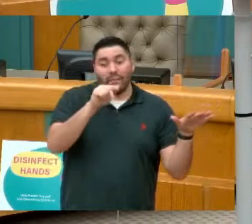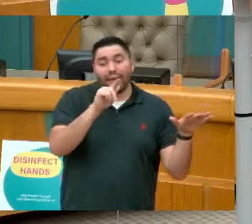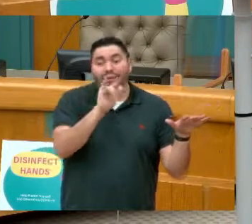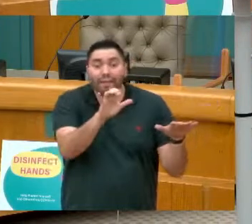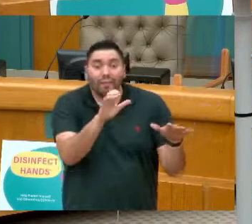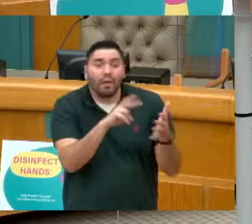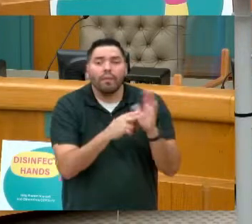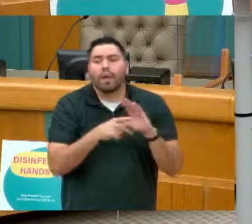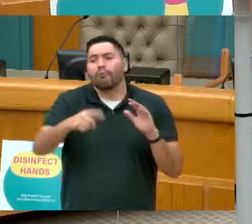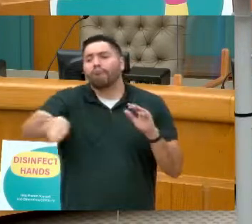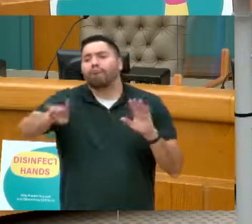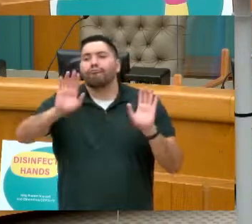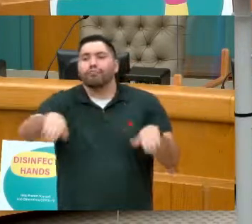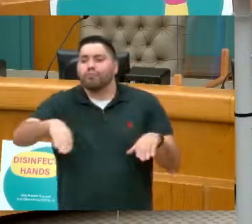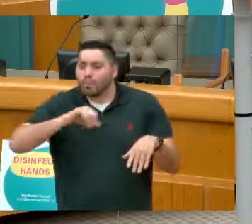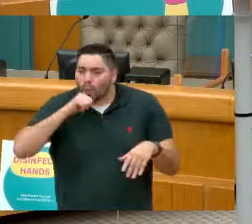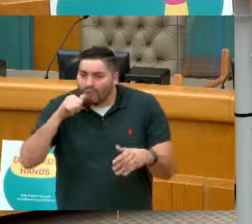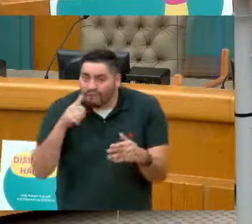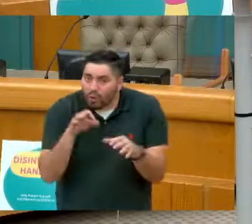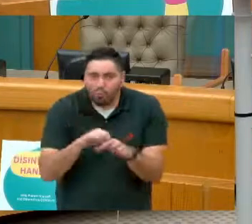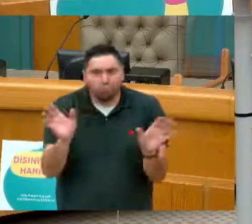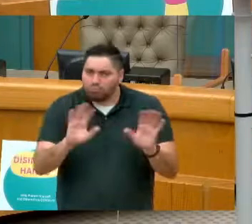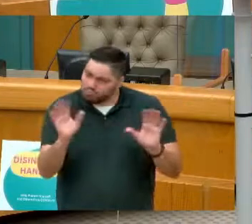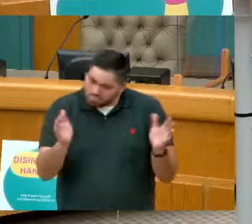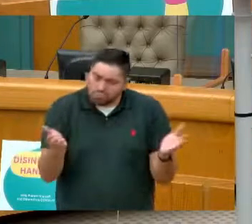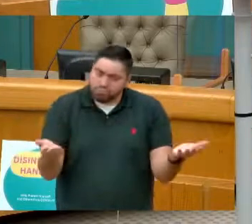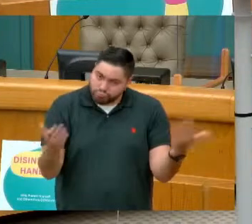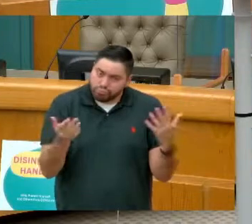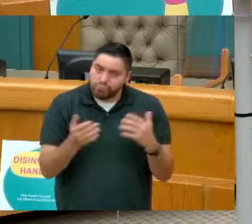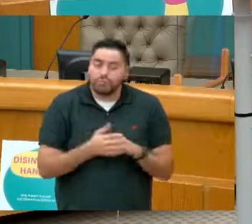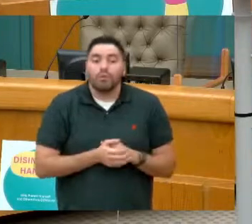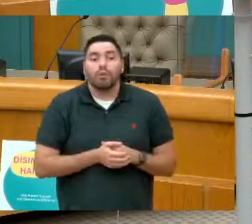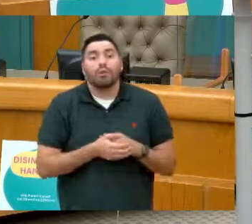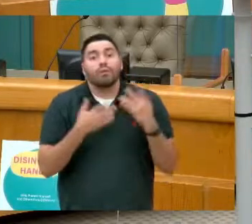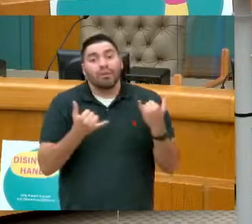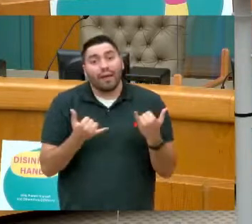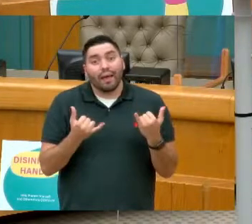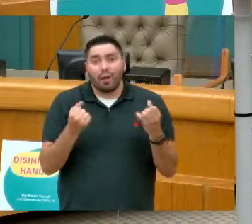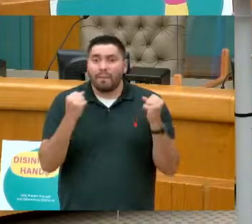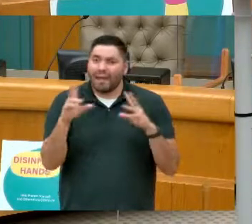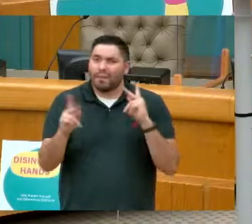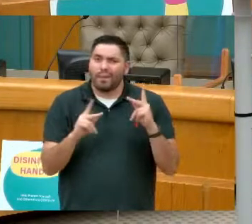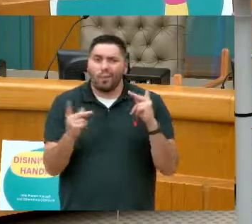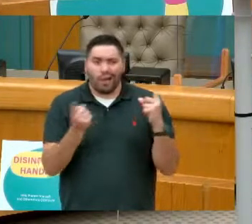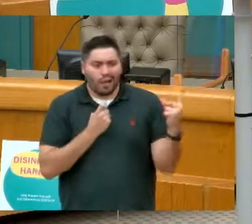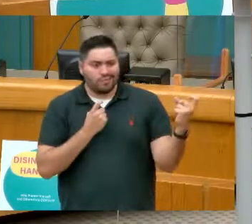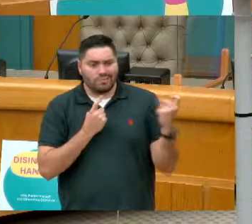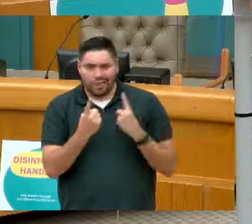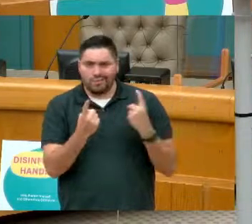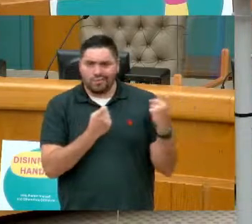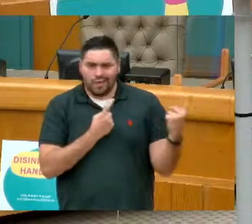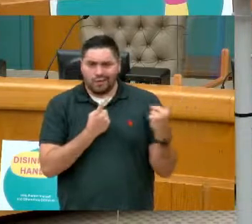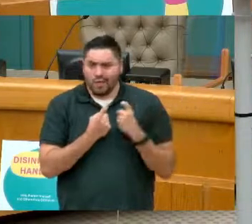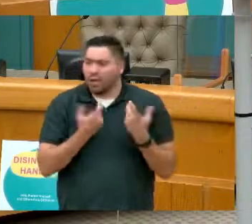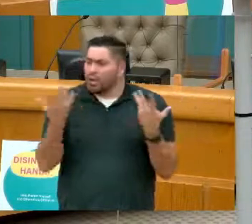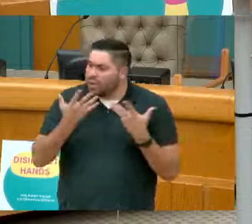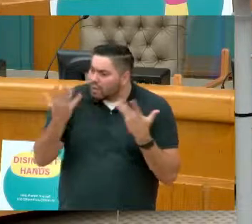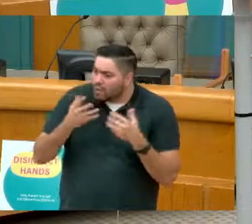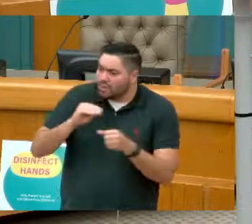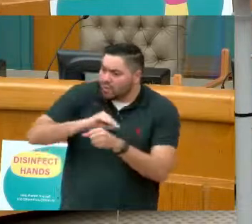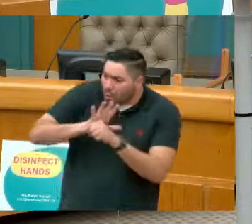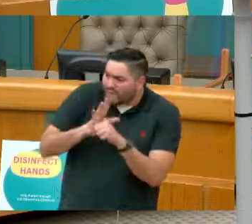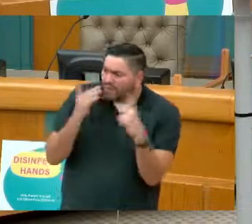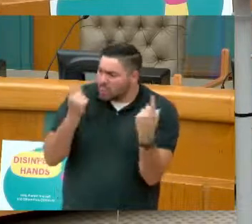3rd. And so the bottom line is we want all of you to be very safe and secure when you're voting. And the right to